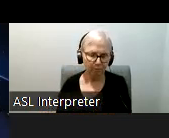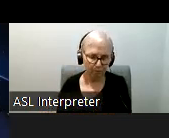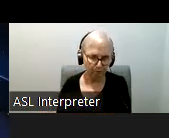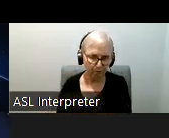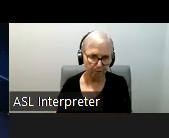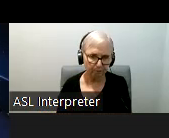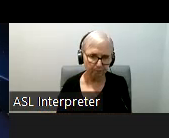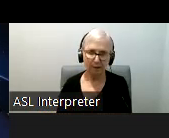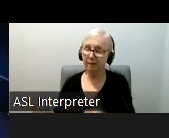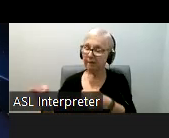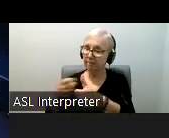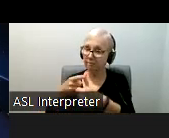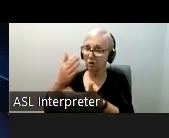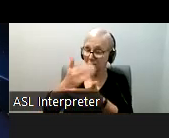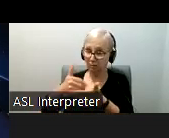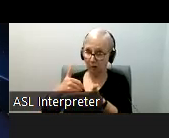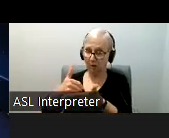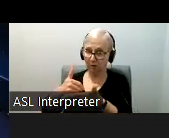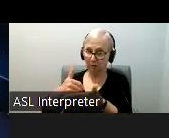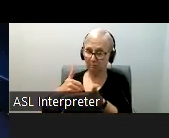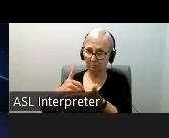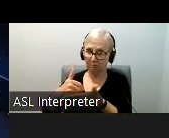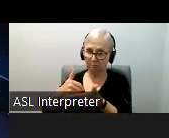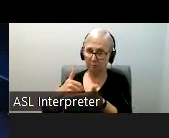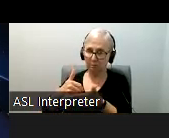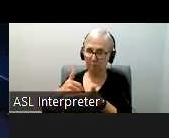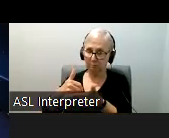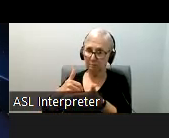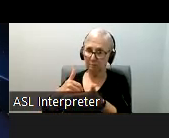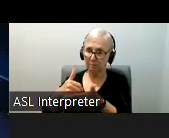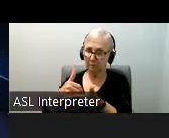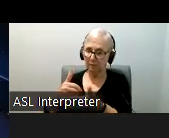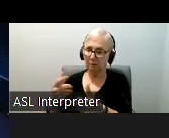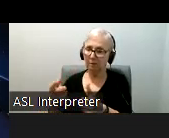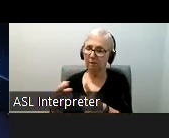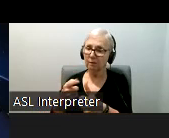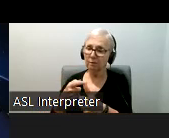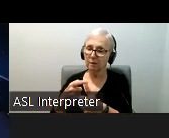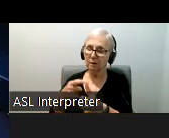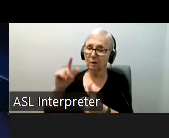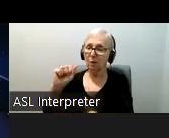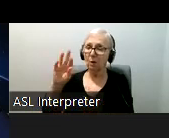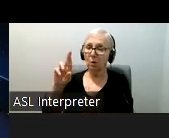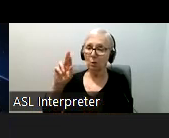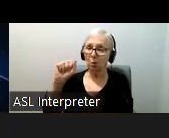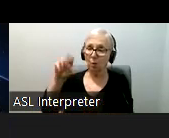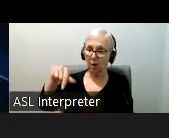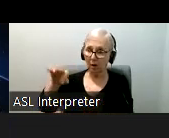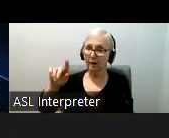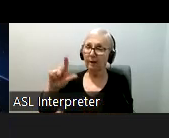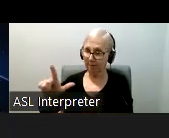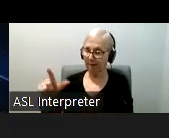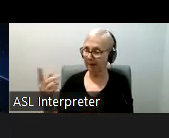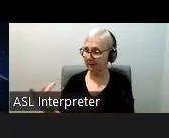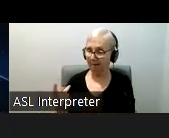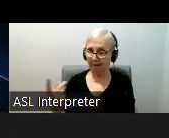I'll answer the first part, and then maybe you can be more explicit on what you mean by the second part of the question. Yes, Raquel and I have had opportunity